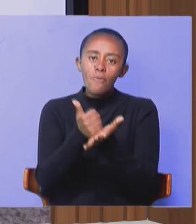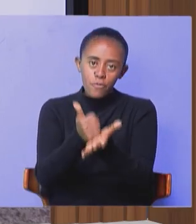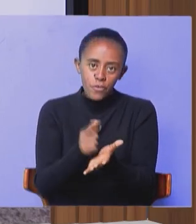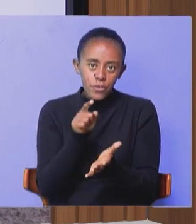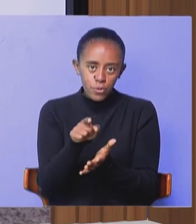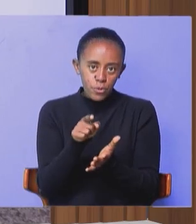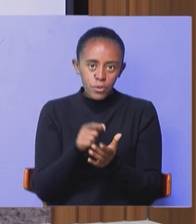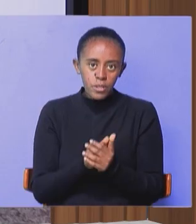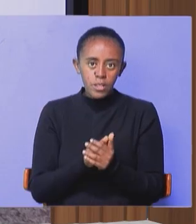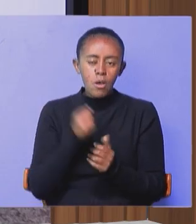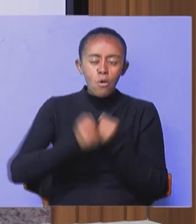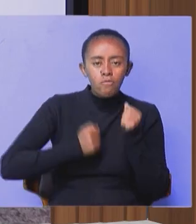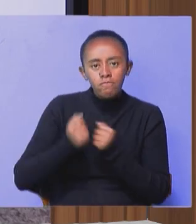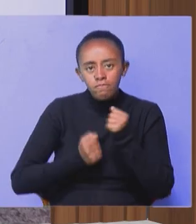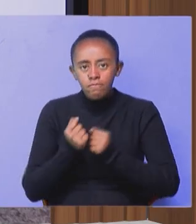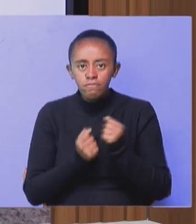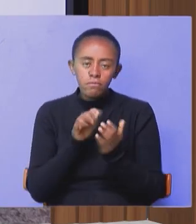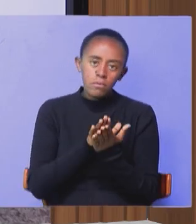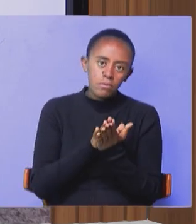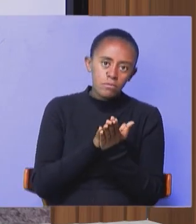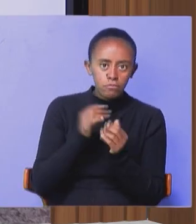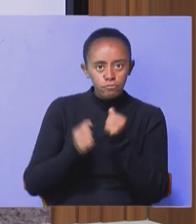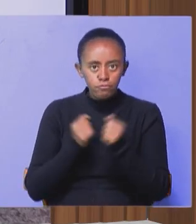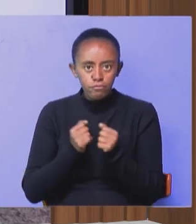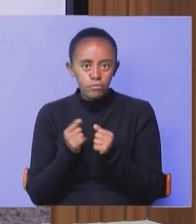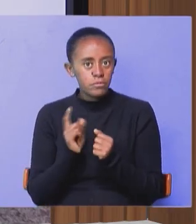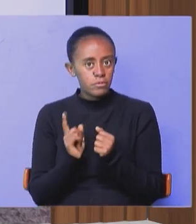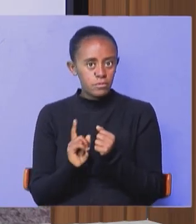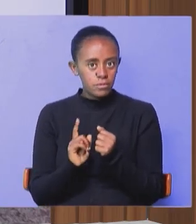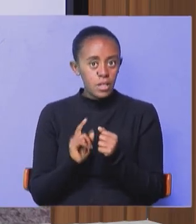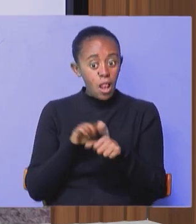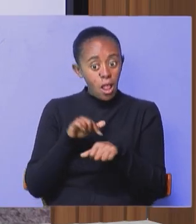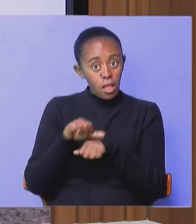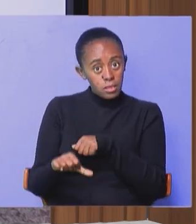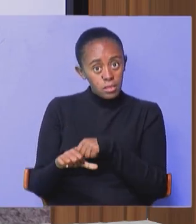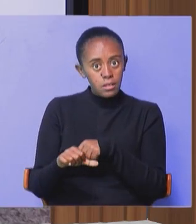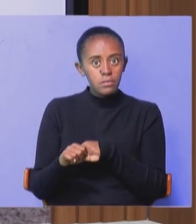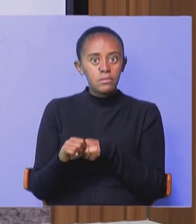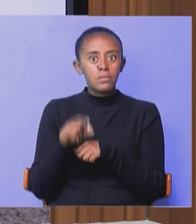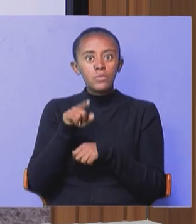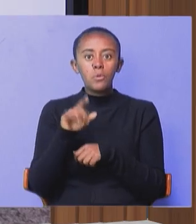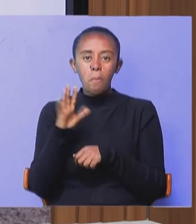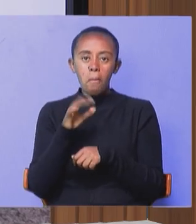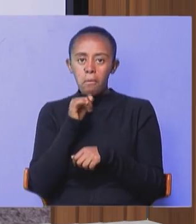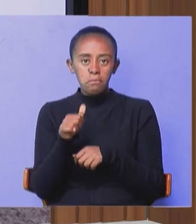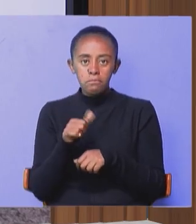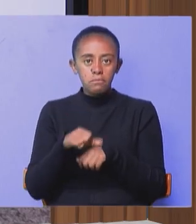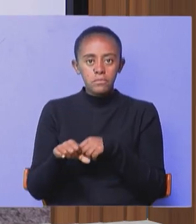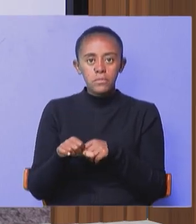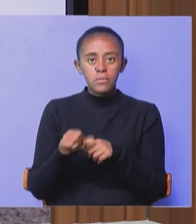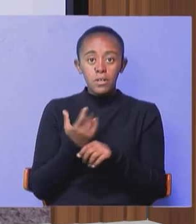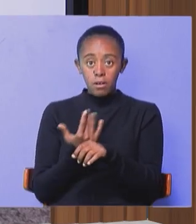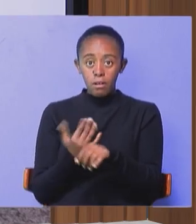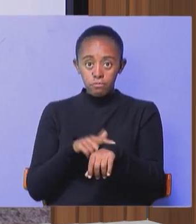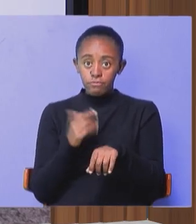may not be running to your classes if you are late. So you might not be late if you go to